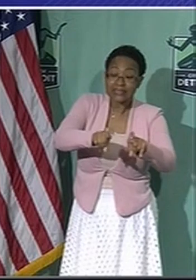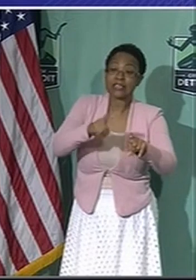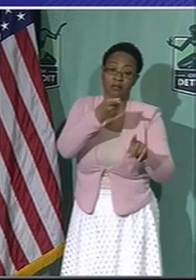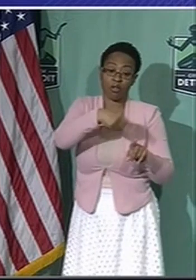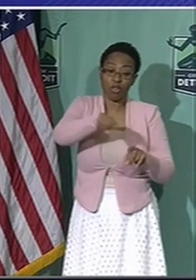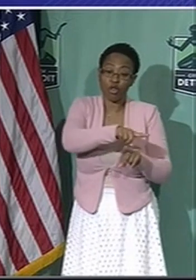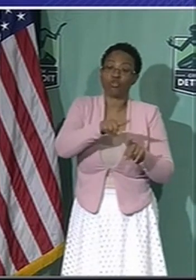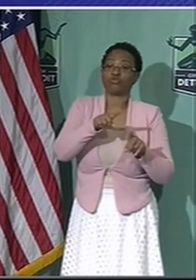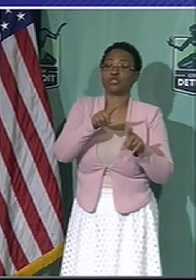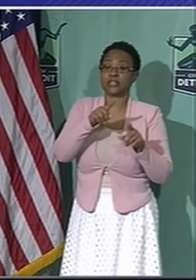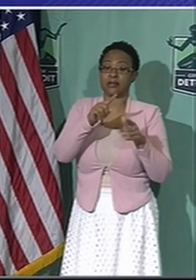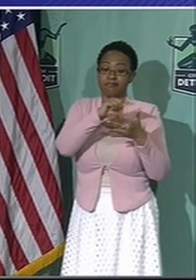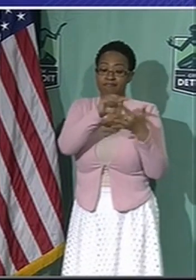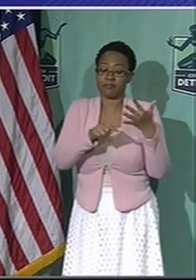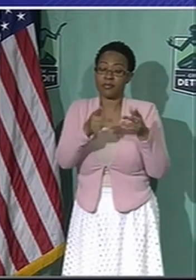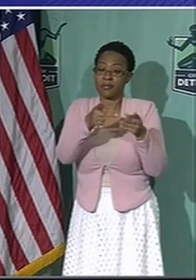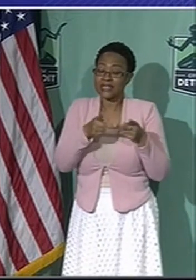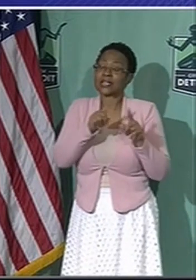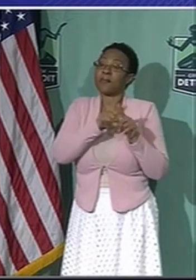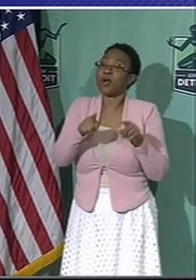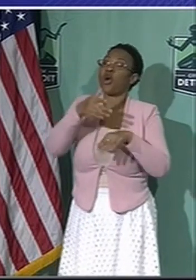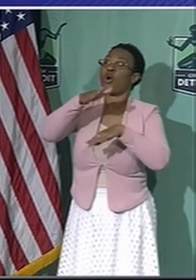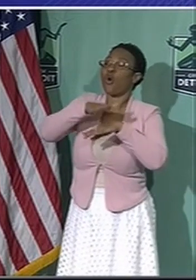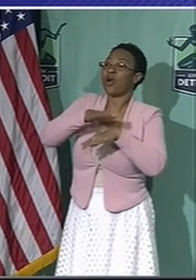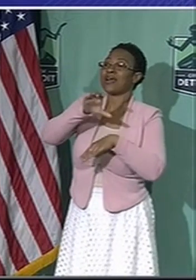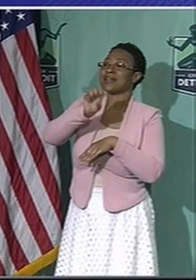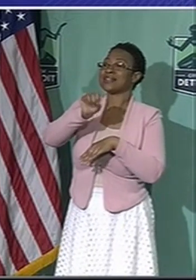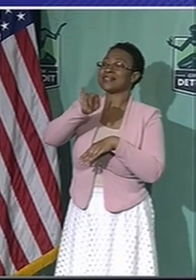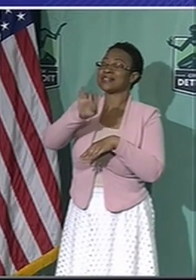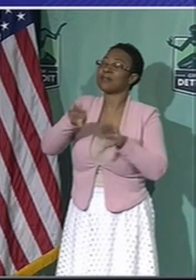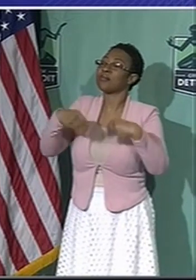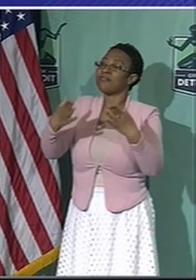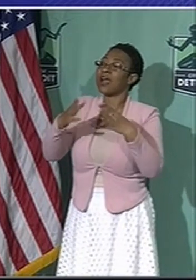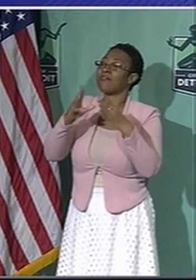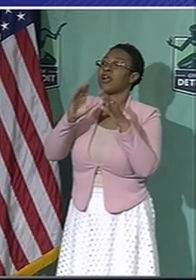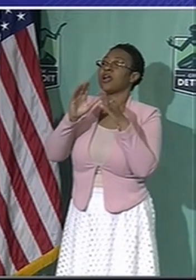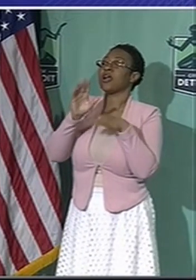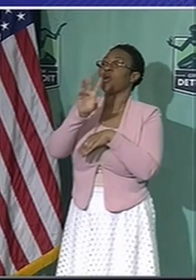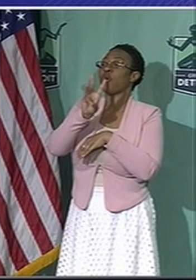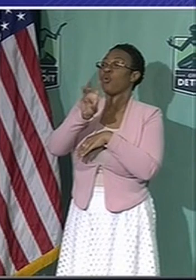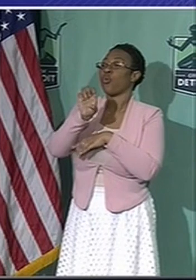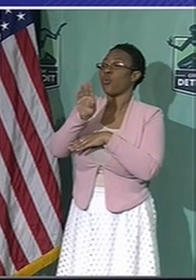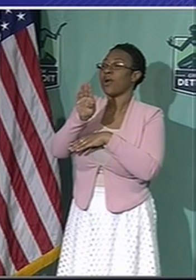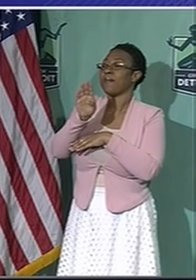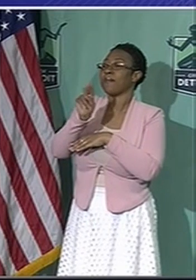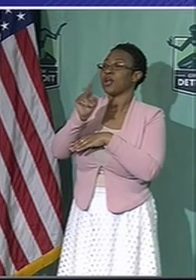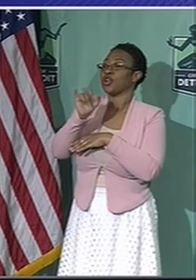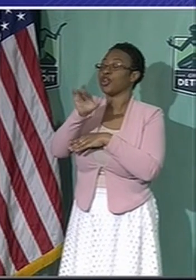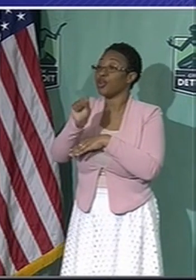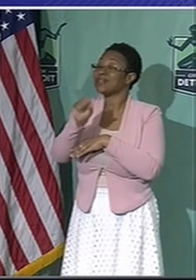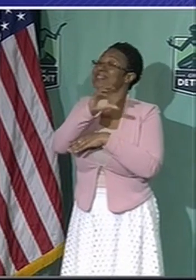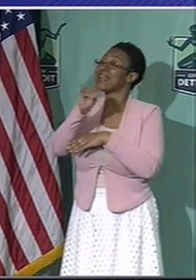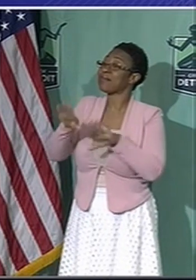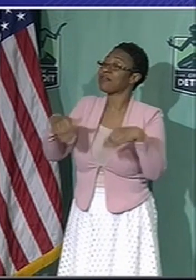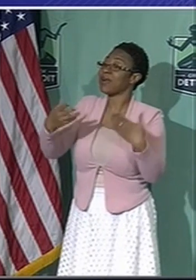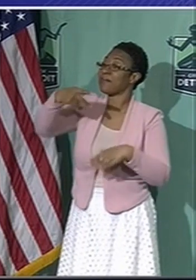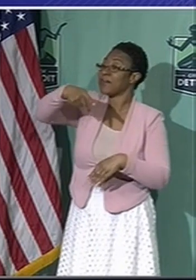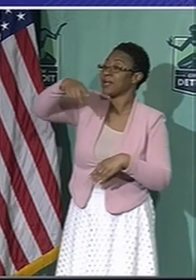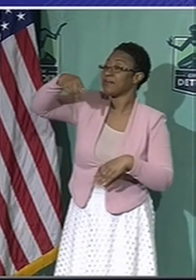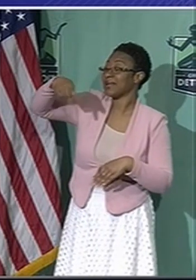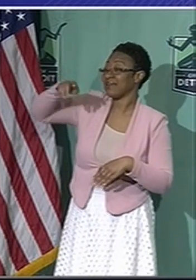work with the on-site nurses and provide educational webinars and provide PPE as needed. Ultimately,